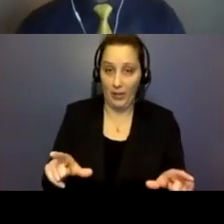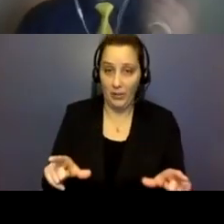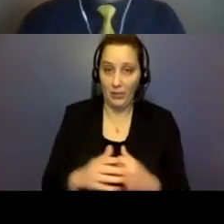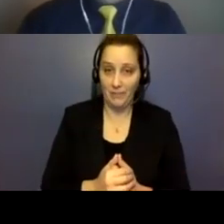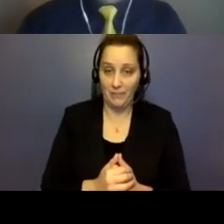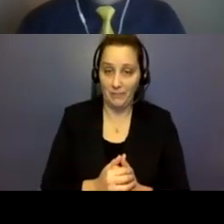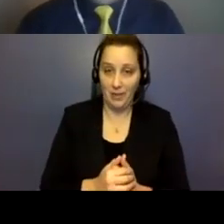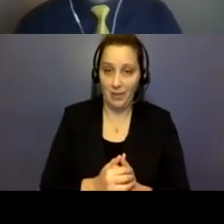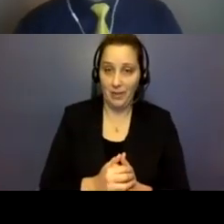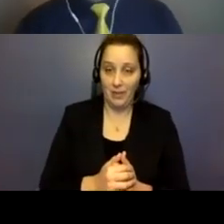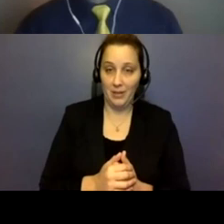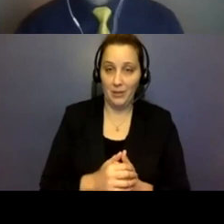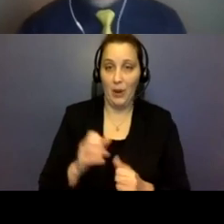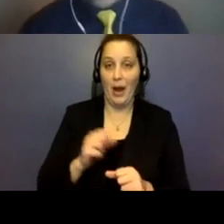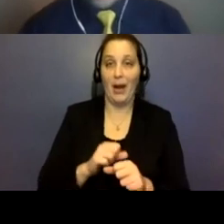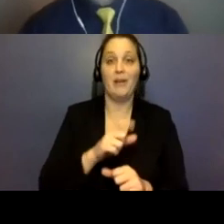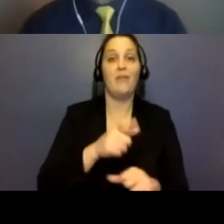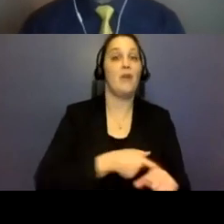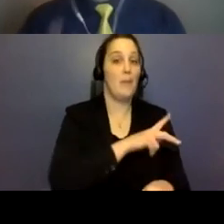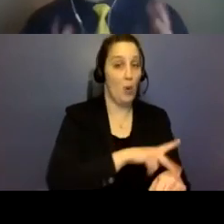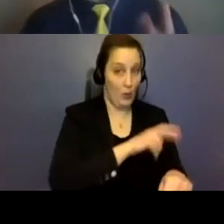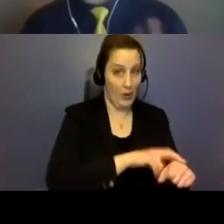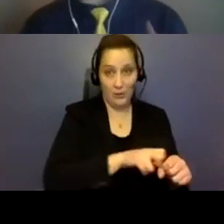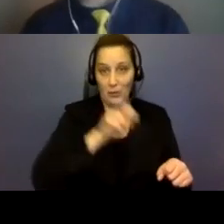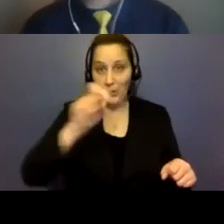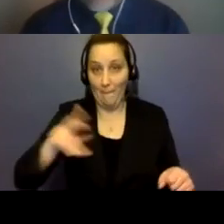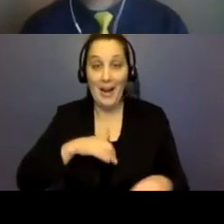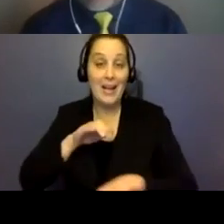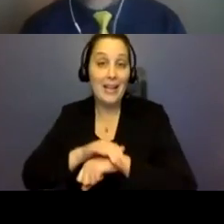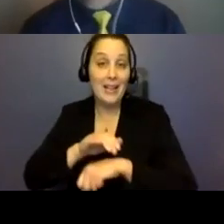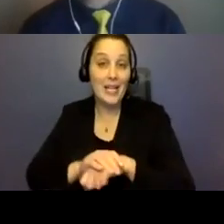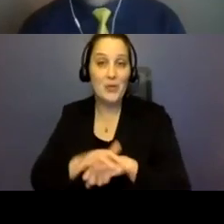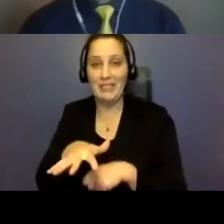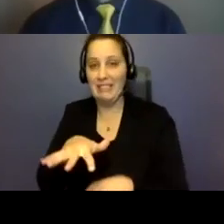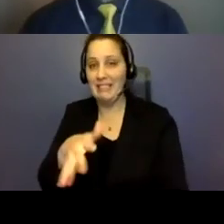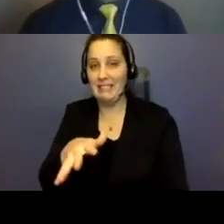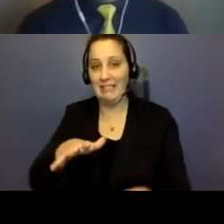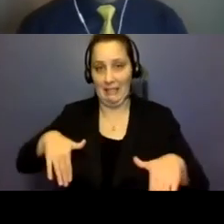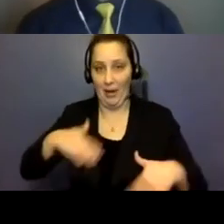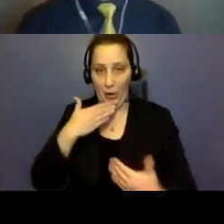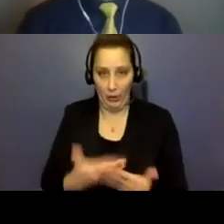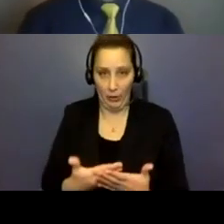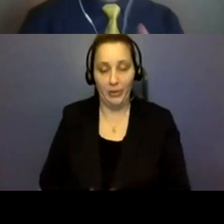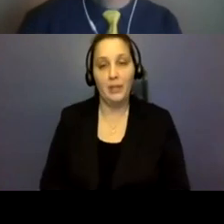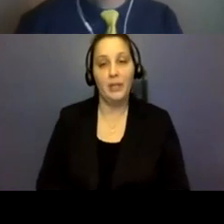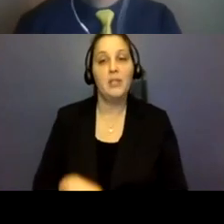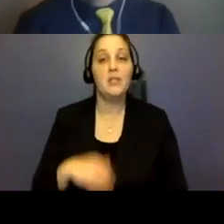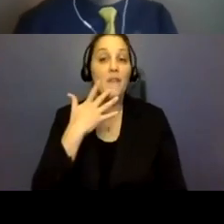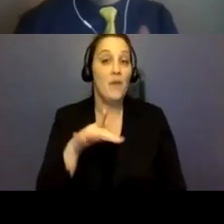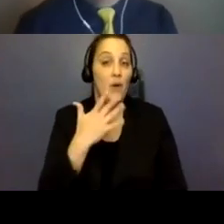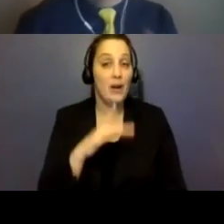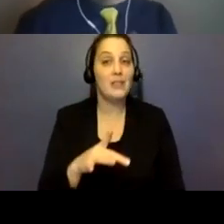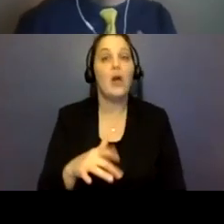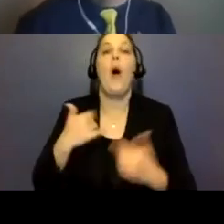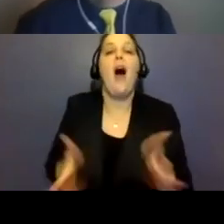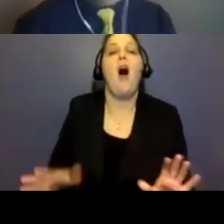So I jumped straight out of Puerto Rico. So my English was not too good looking. So I was fortunate not to know the